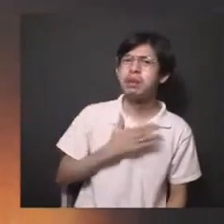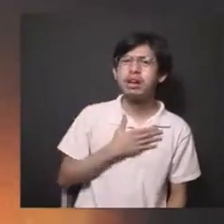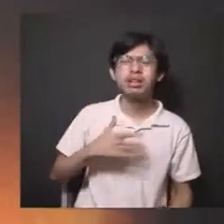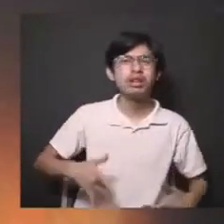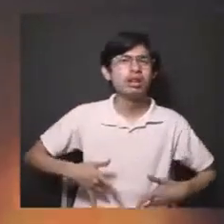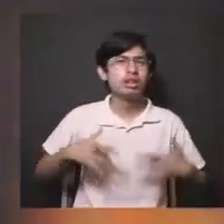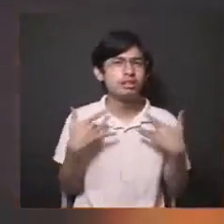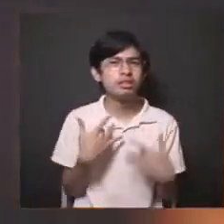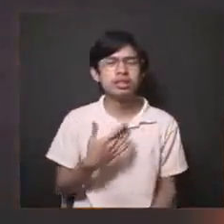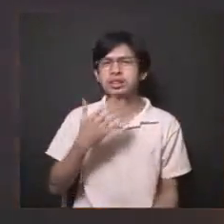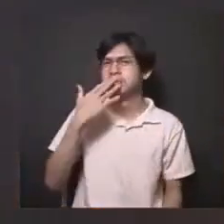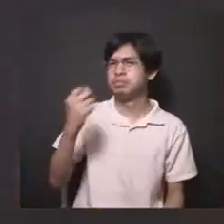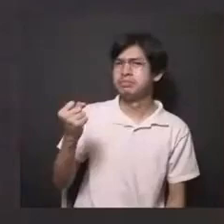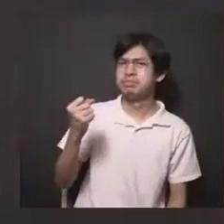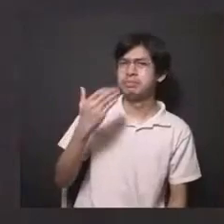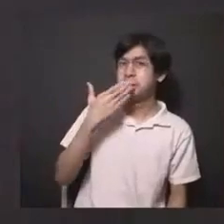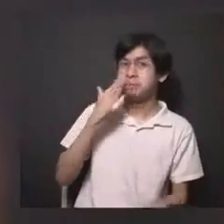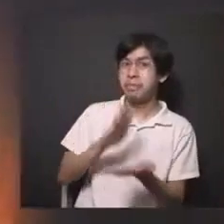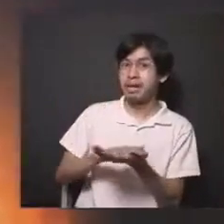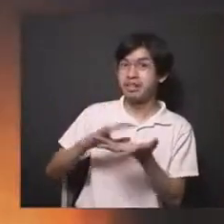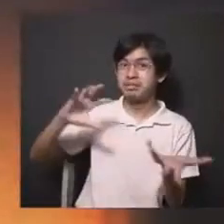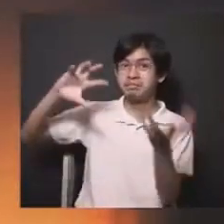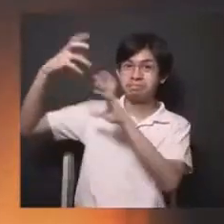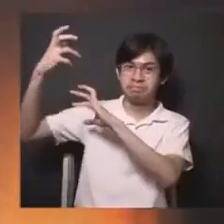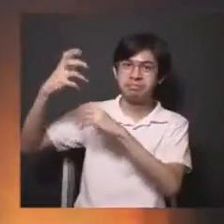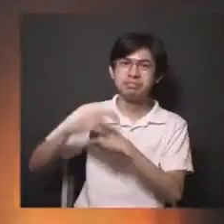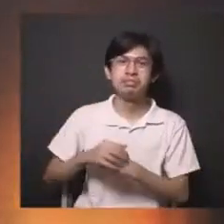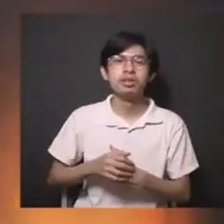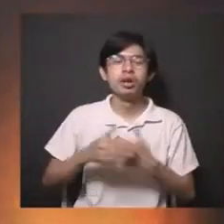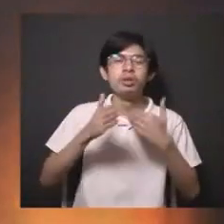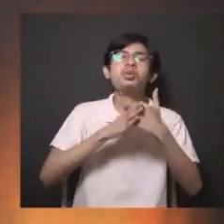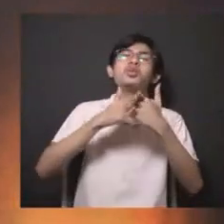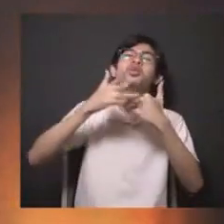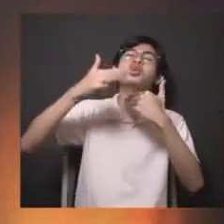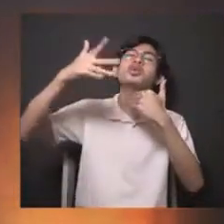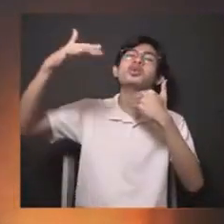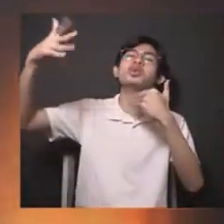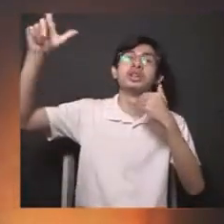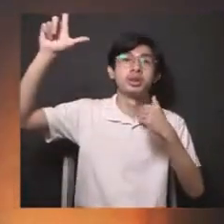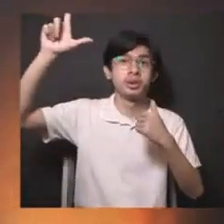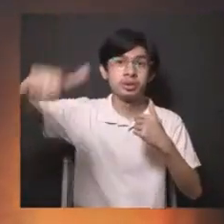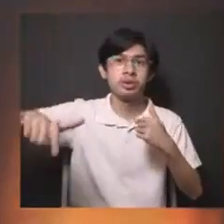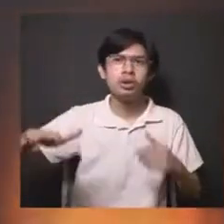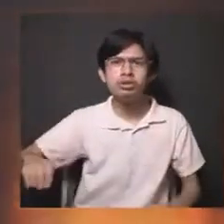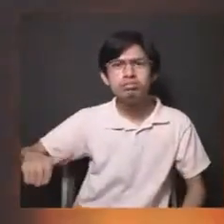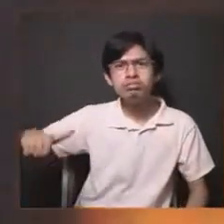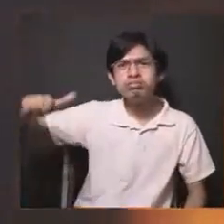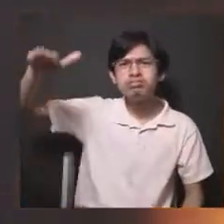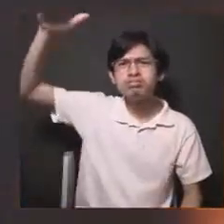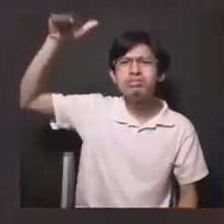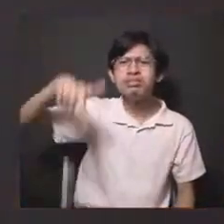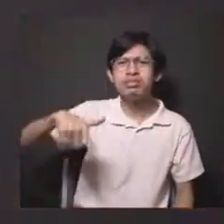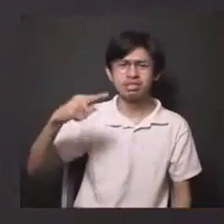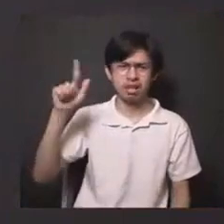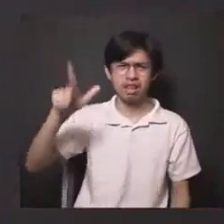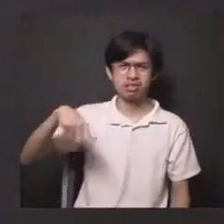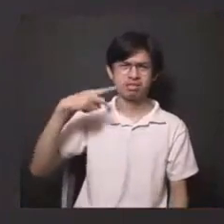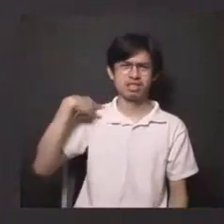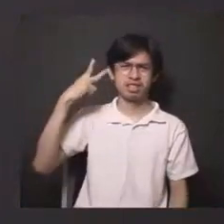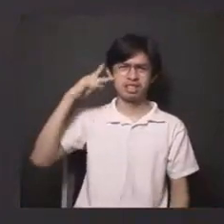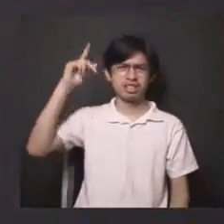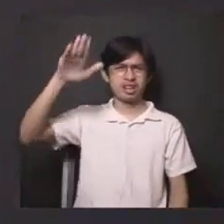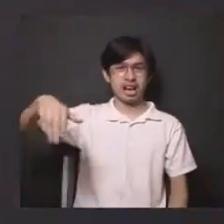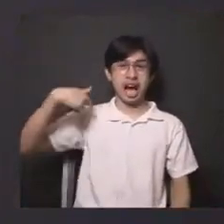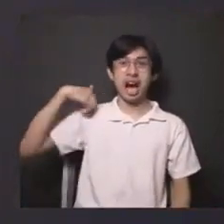Fast forward, who would have thought that the kid who did not like to